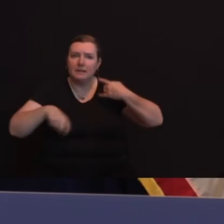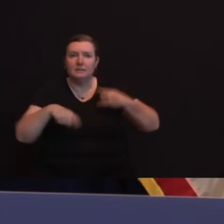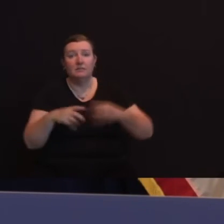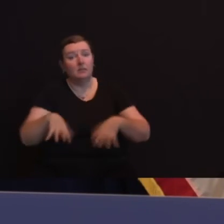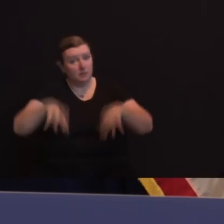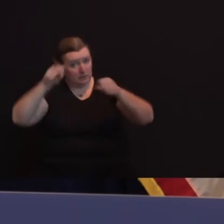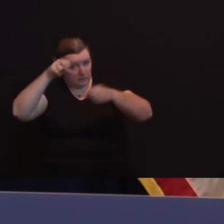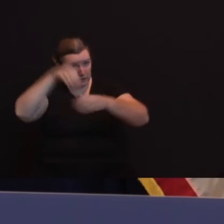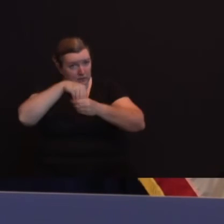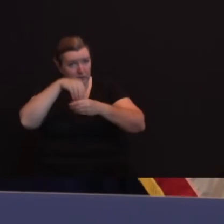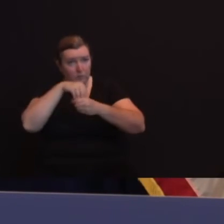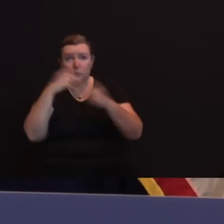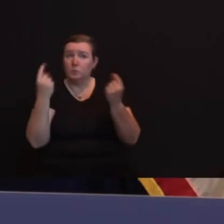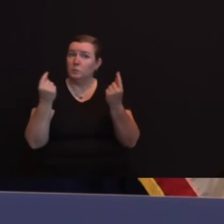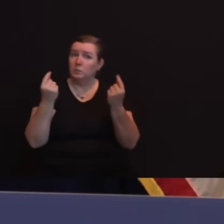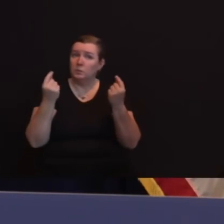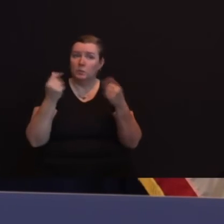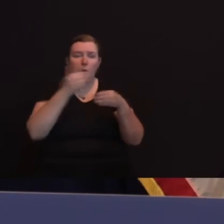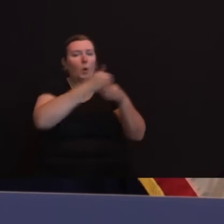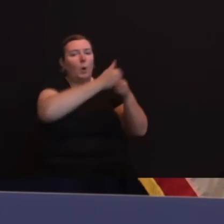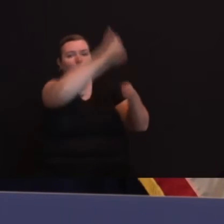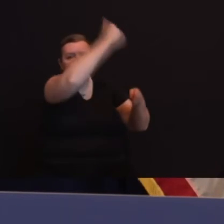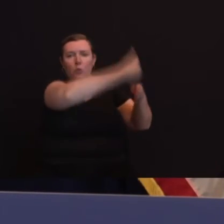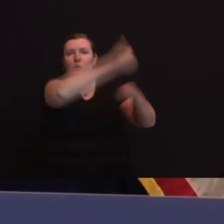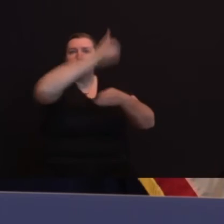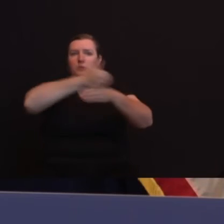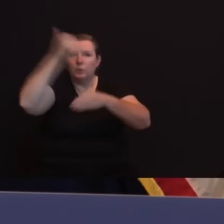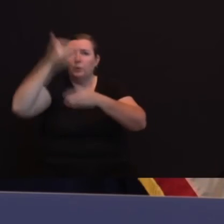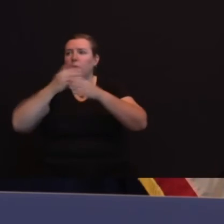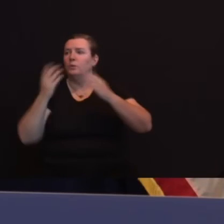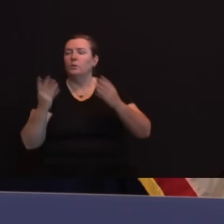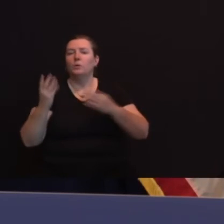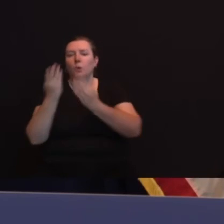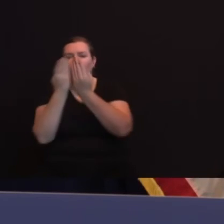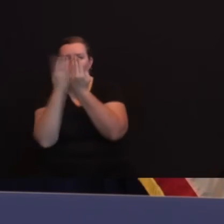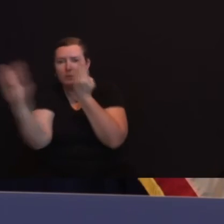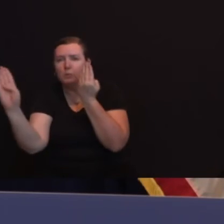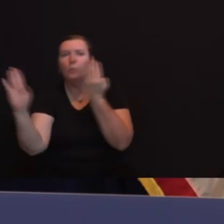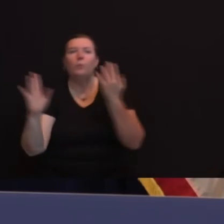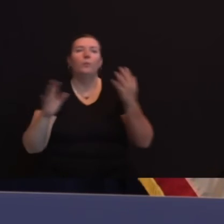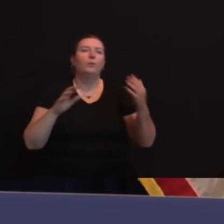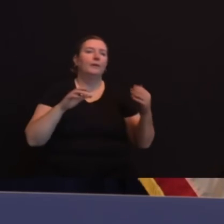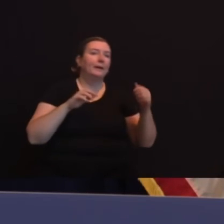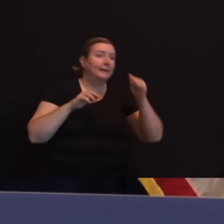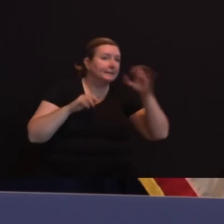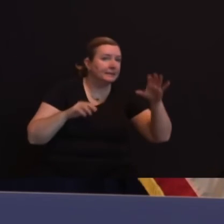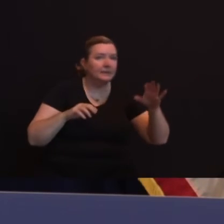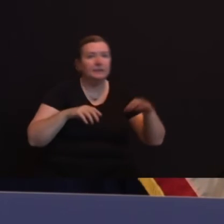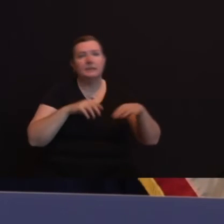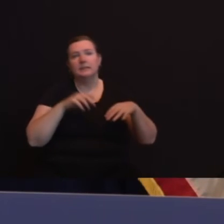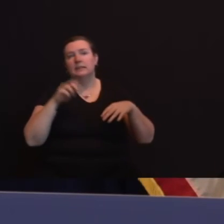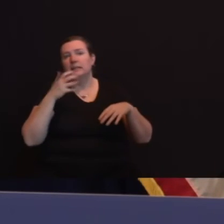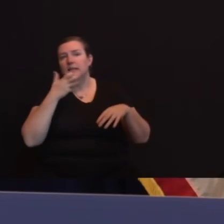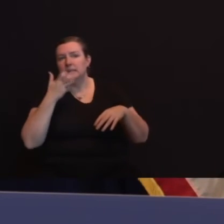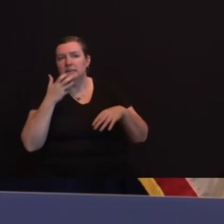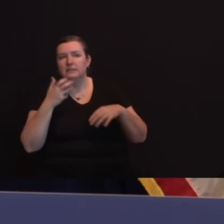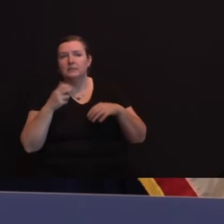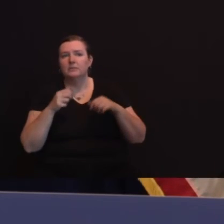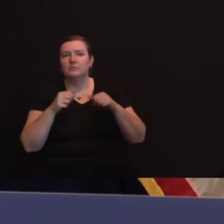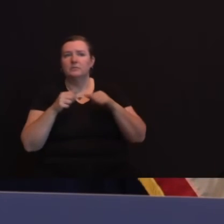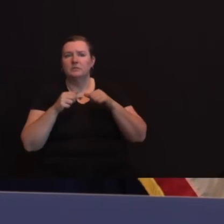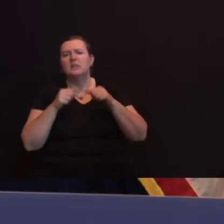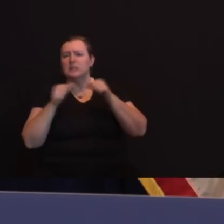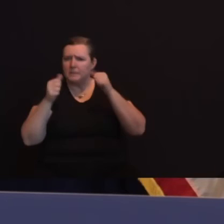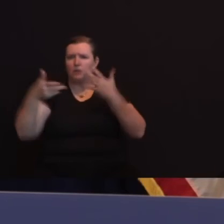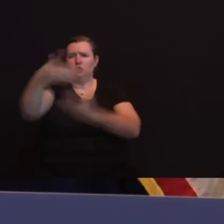opening windows and doors, by placing central air and heating on continuous circulation. If you are